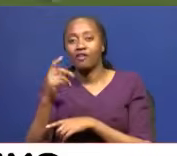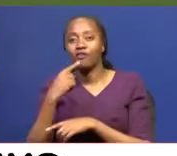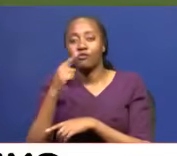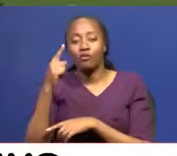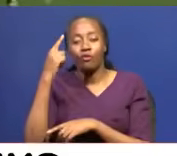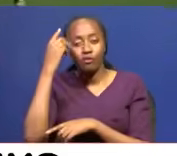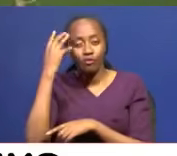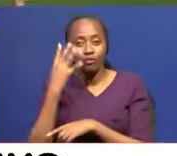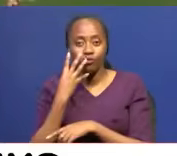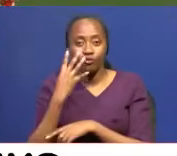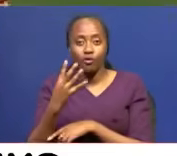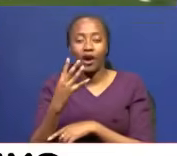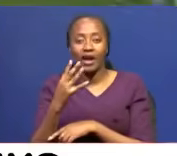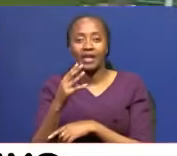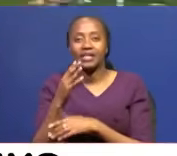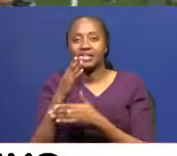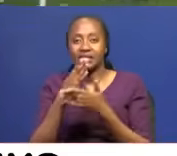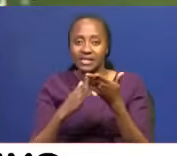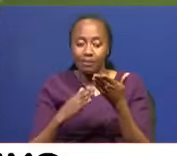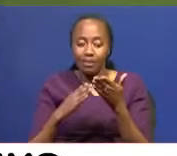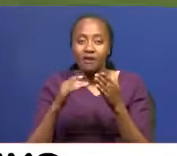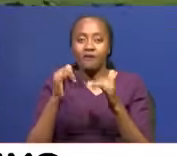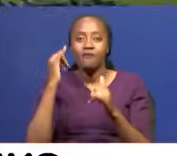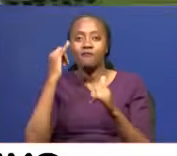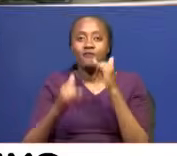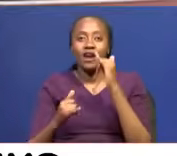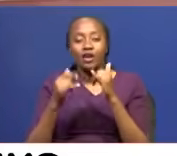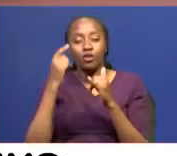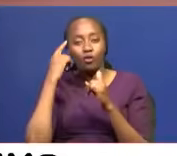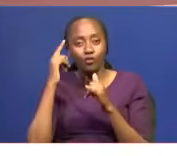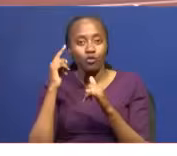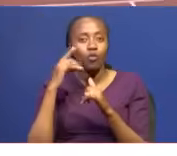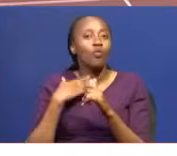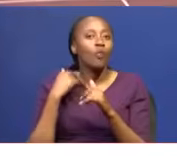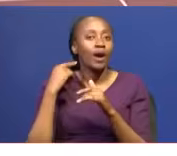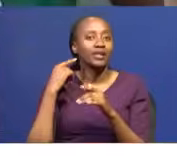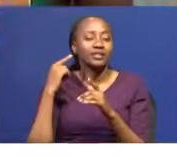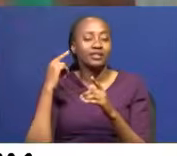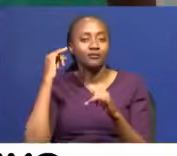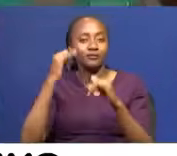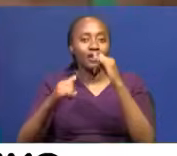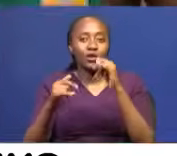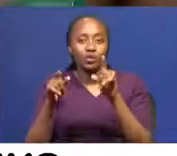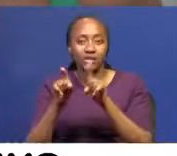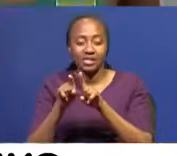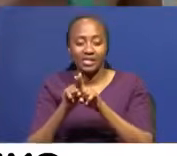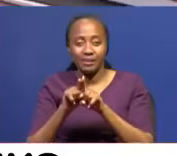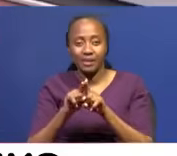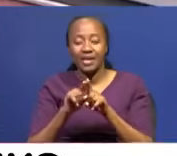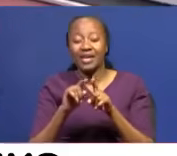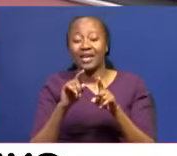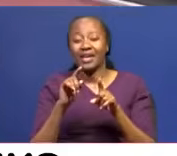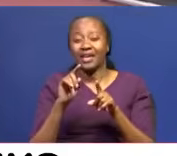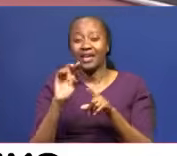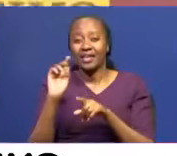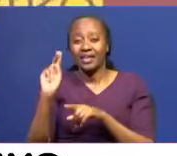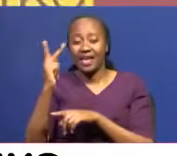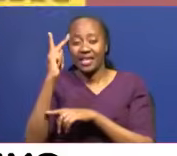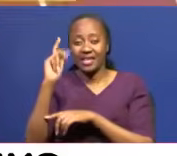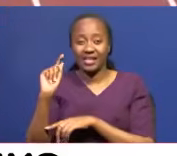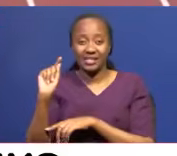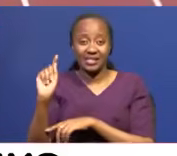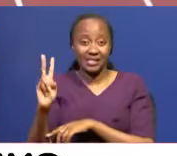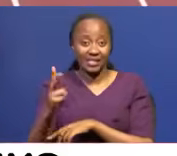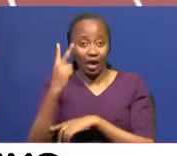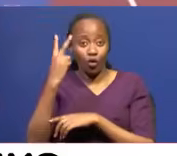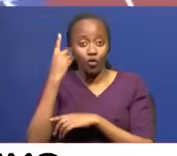hurdle semi-finals, hoping to make it to the final. Kenya currently ranks second on the medal table with 3 gold and 1 silver for a total